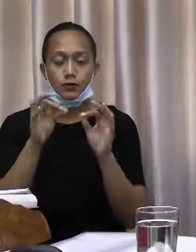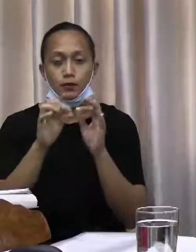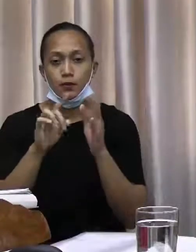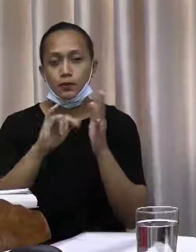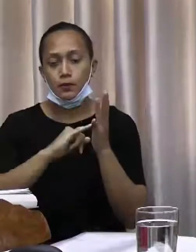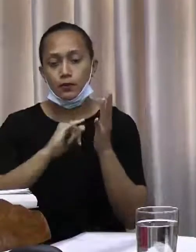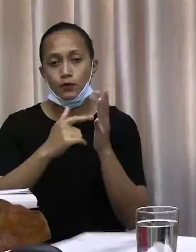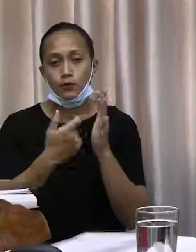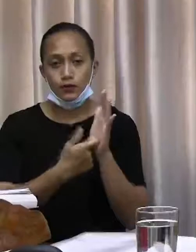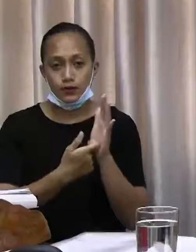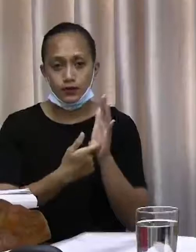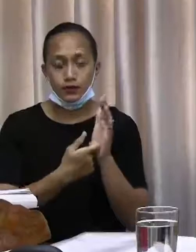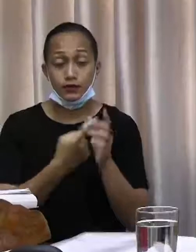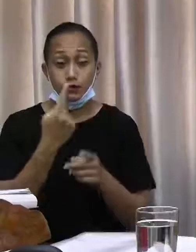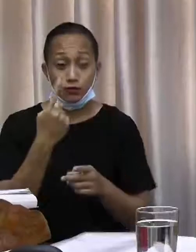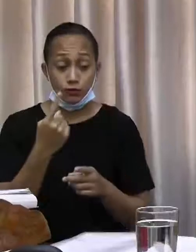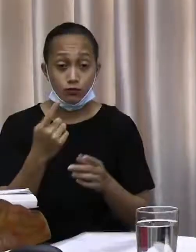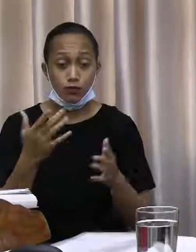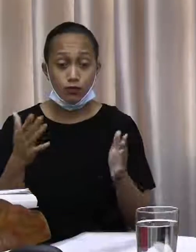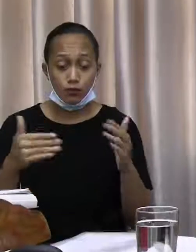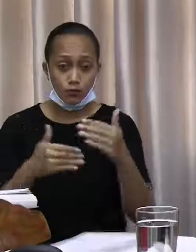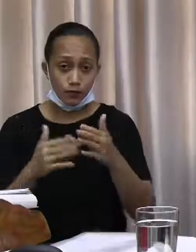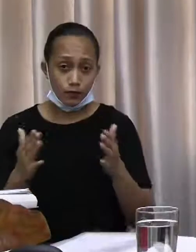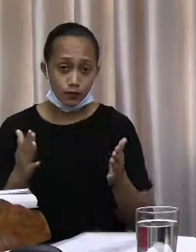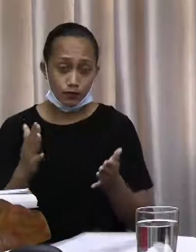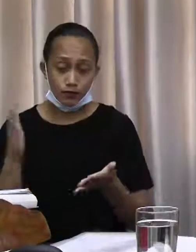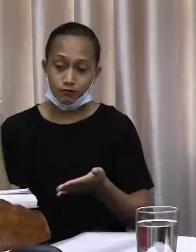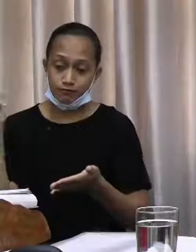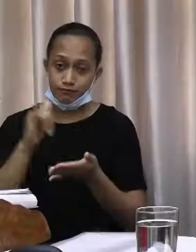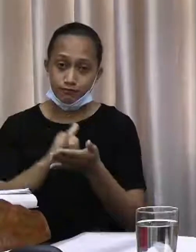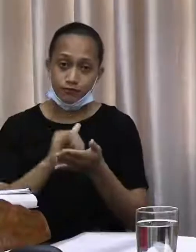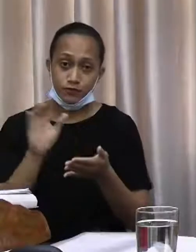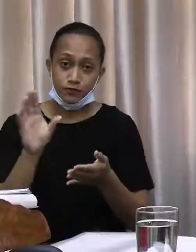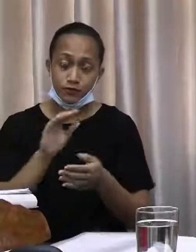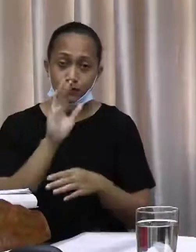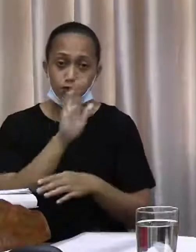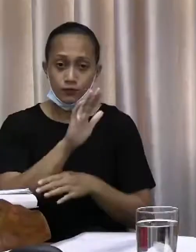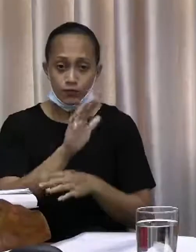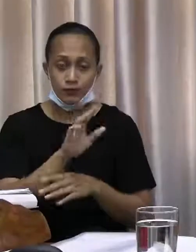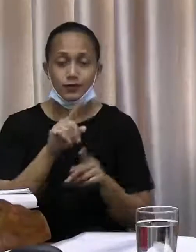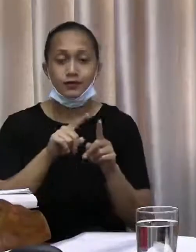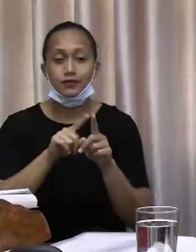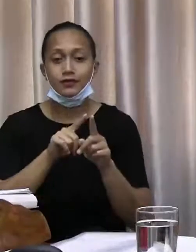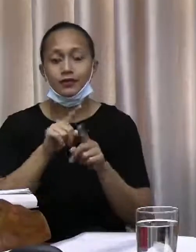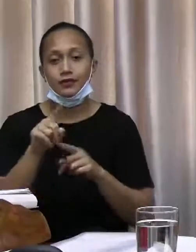doses, once the bulk supplies arrive over the next week.